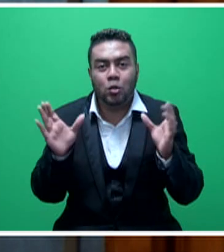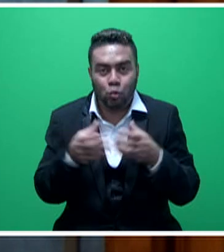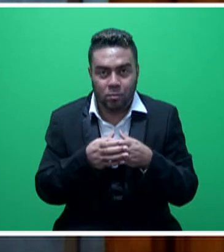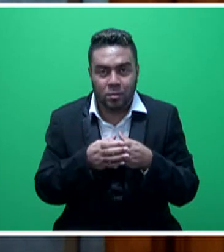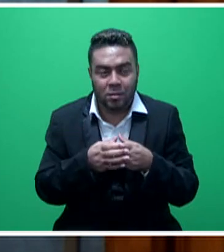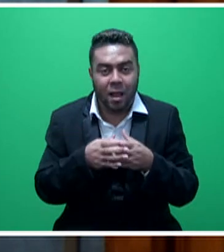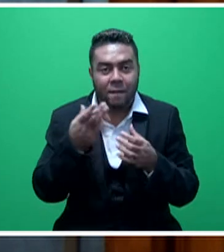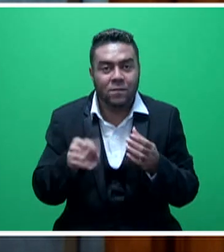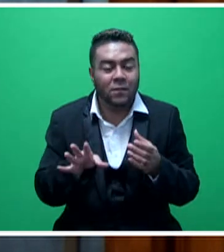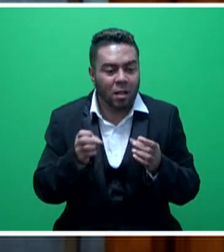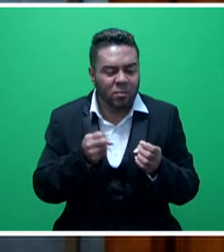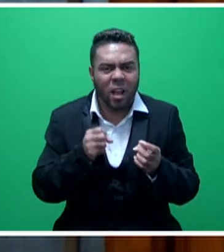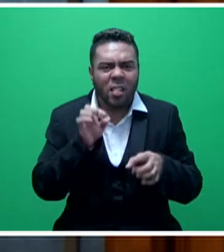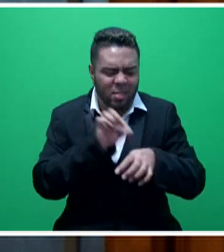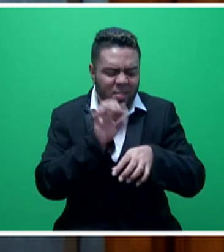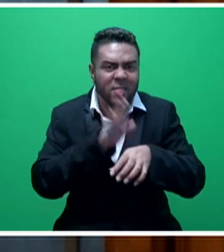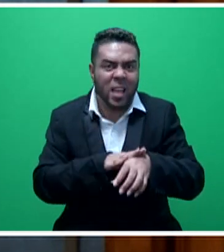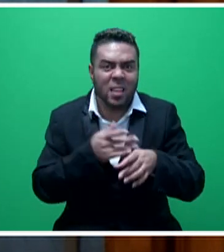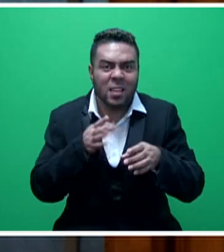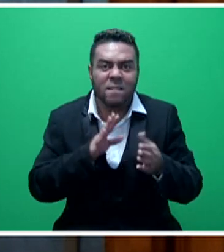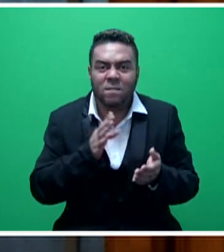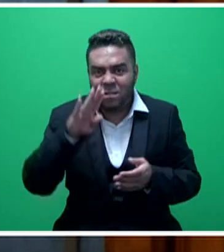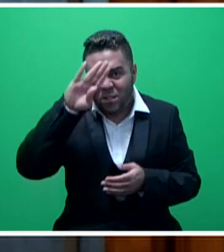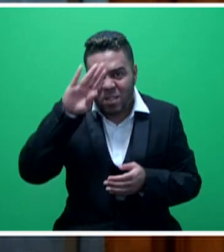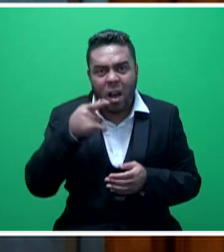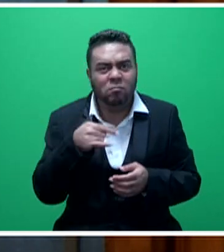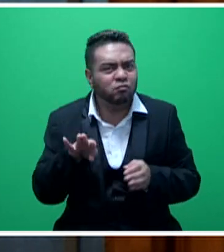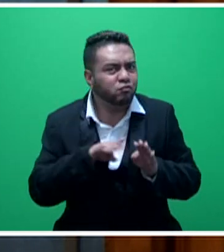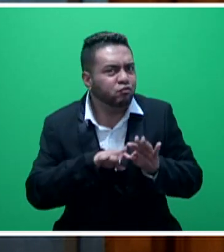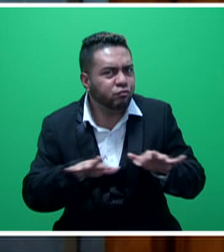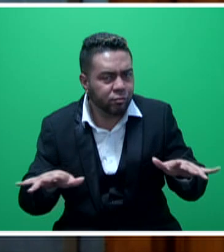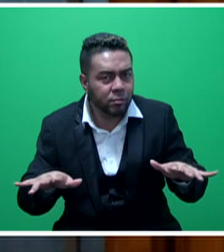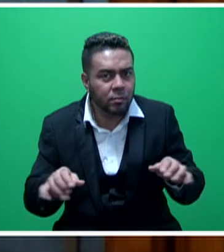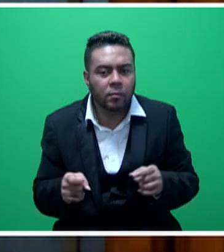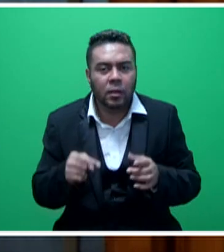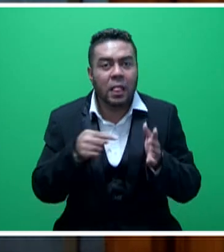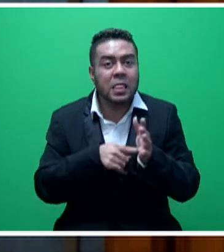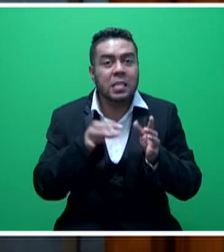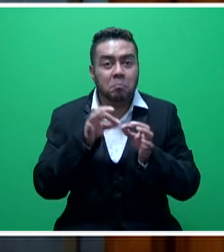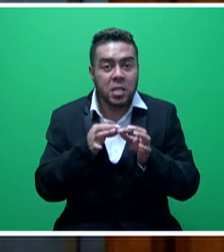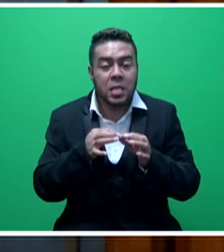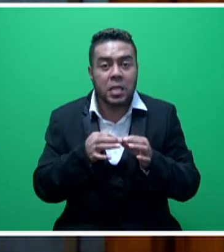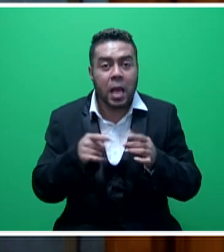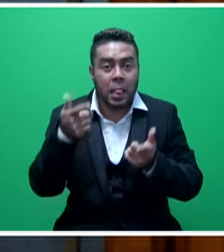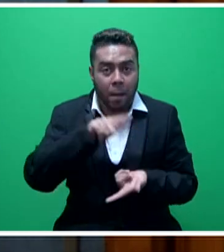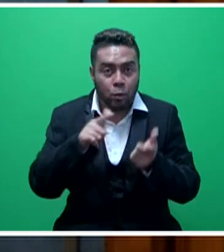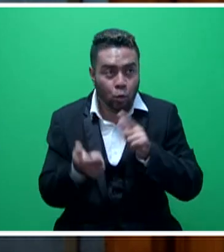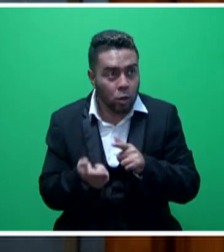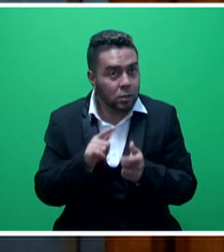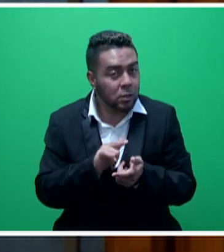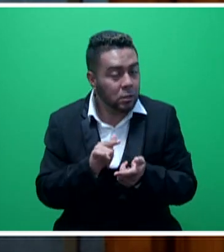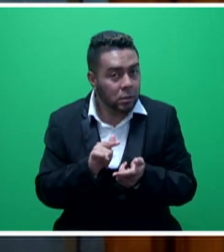dengue fever in the country. The use of new technology in TB laboratories, the Gene Expert,